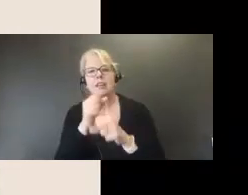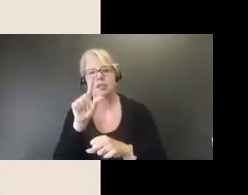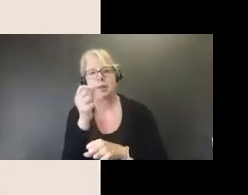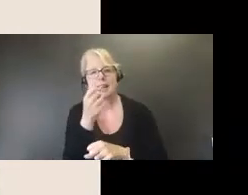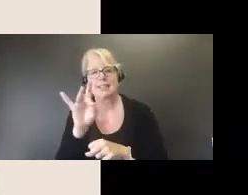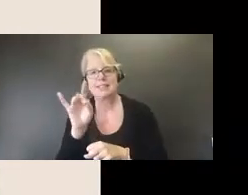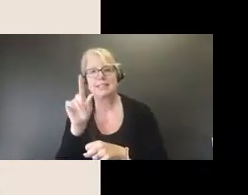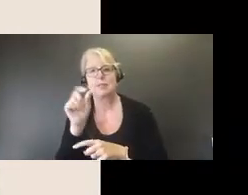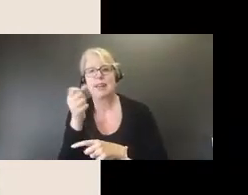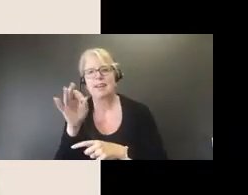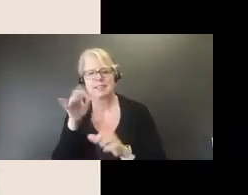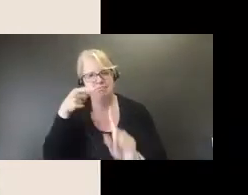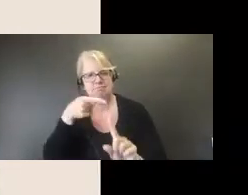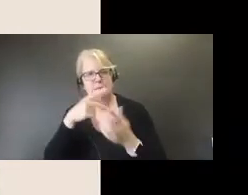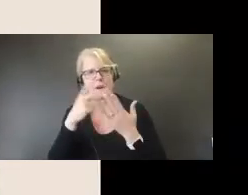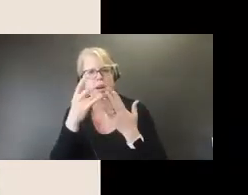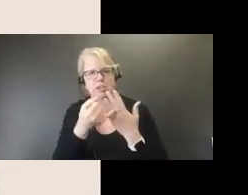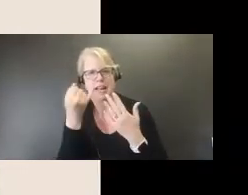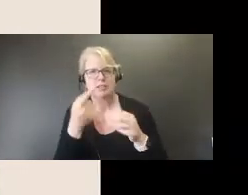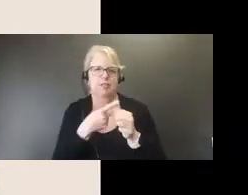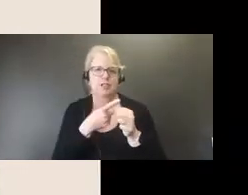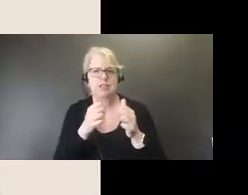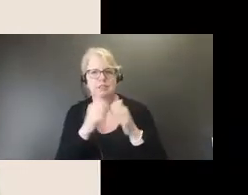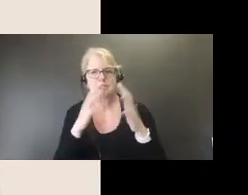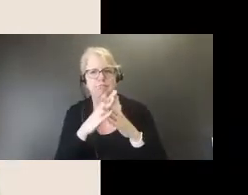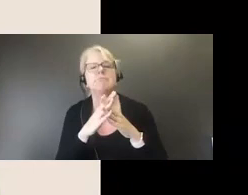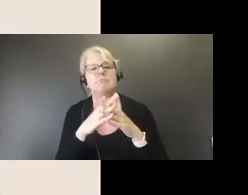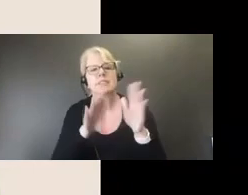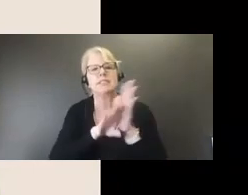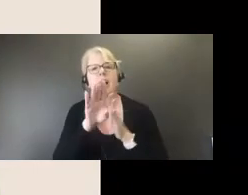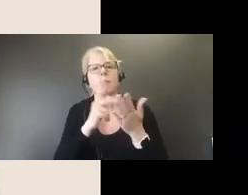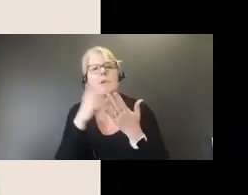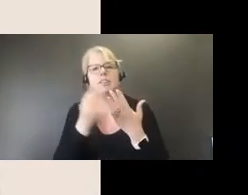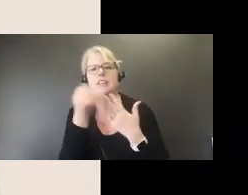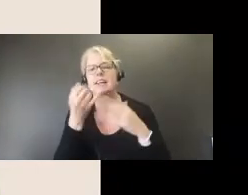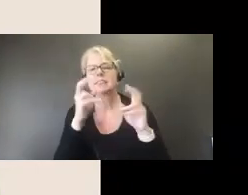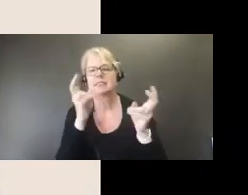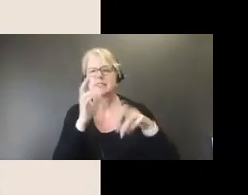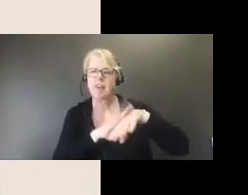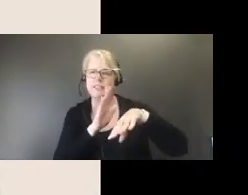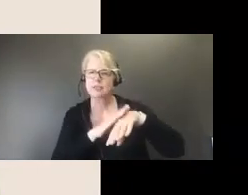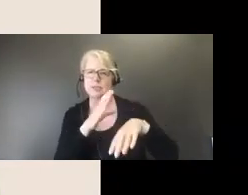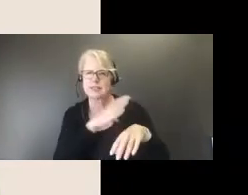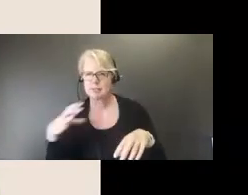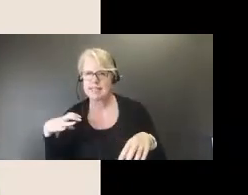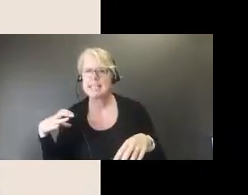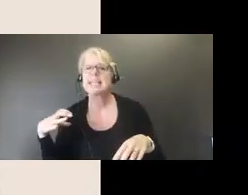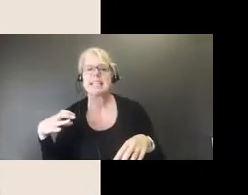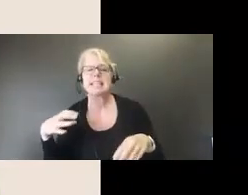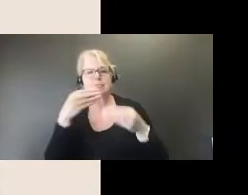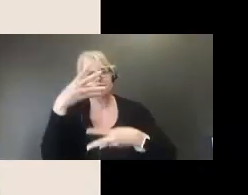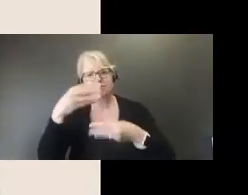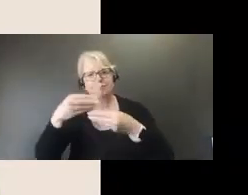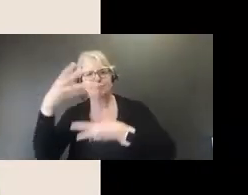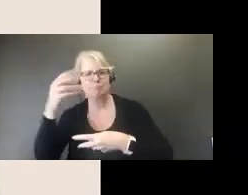here again, it's the project. When we first started, we developed a project advisory committee, and you can see they're wide and far